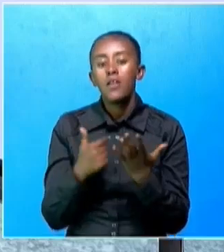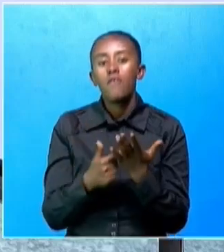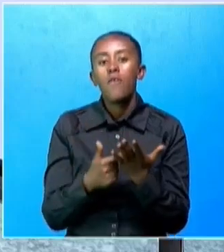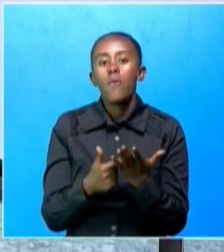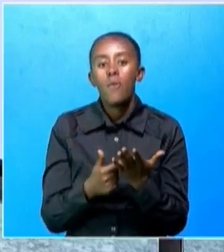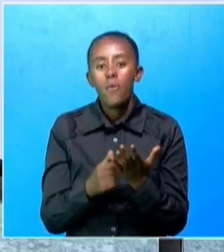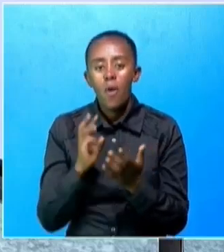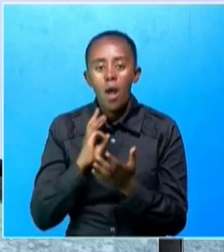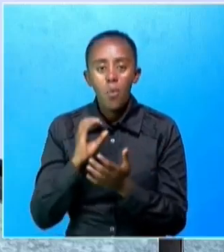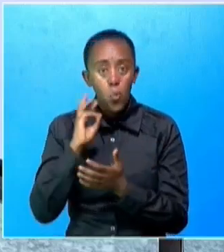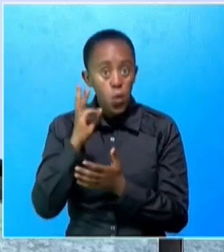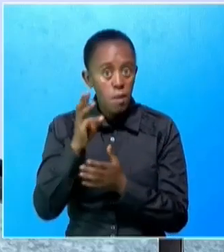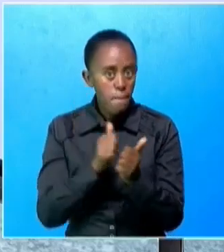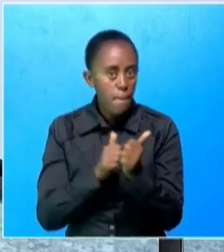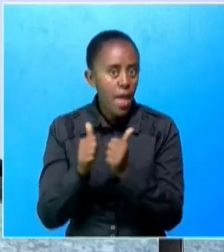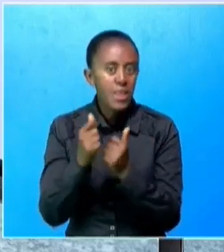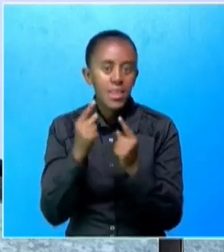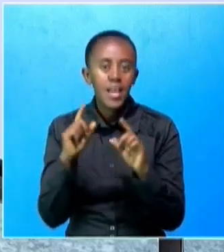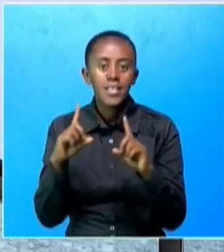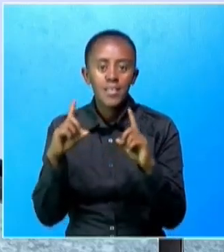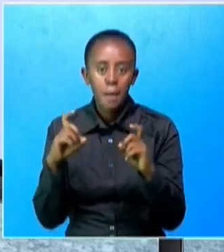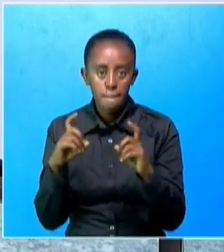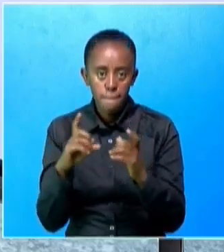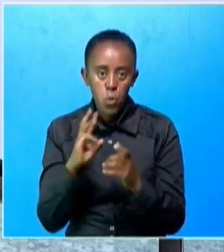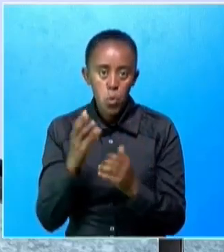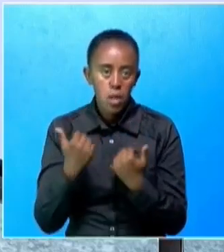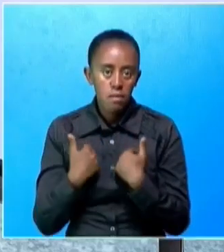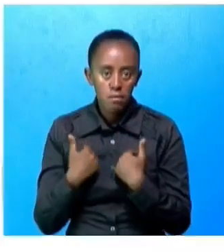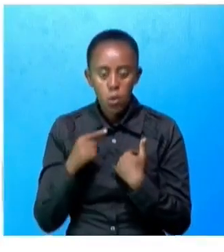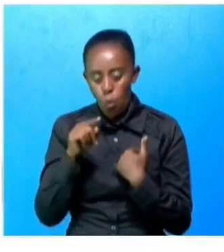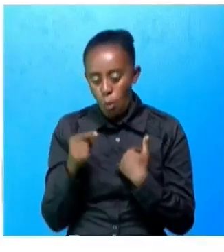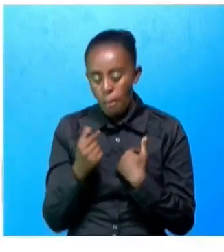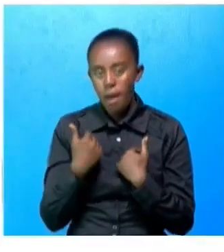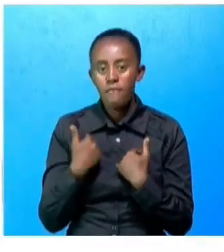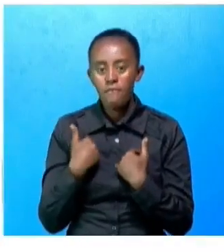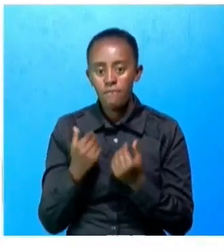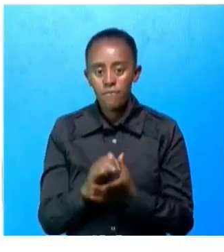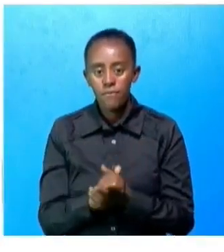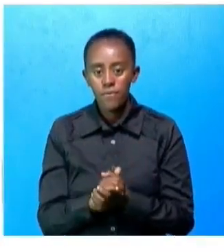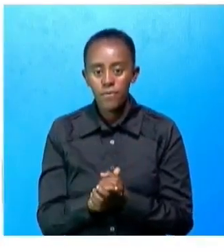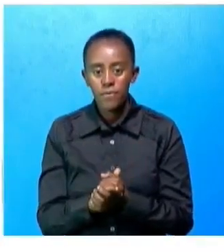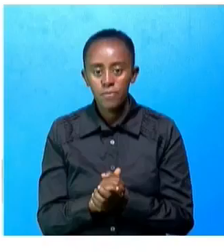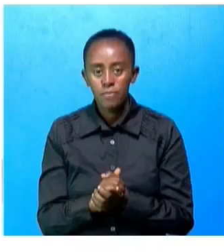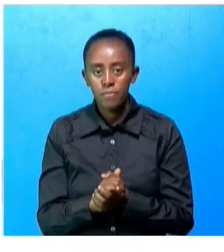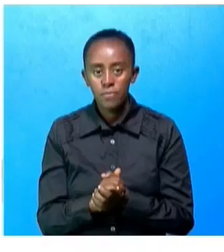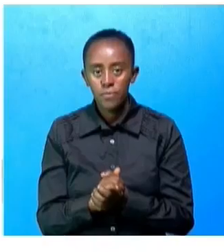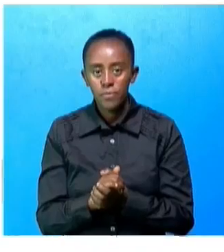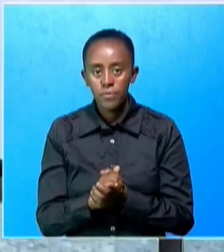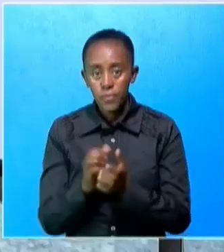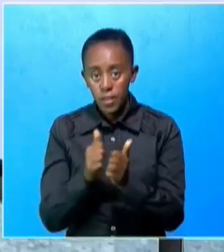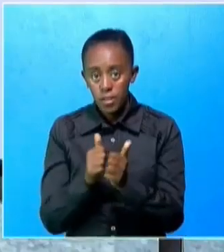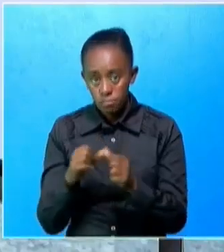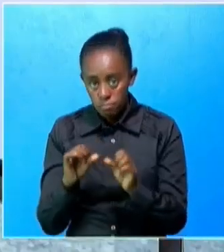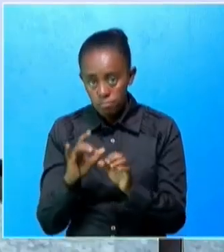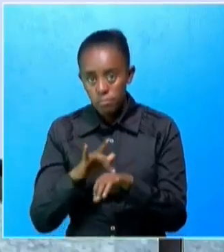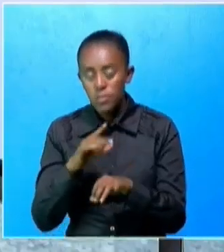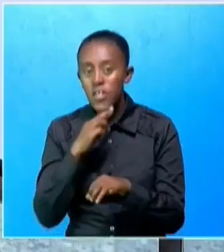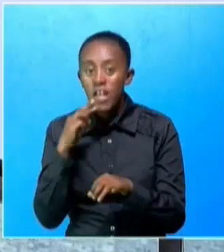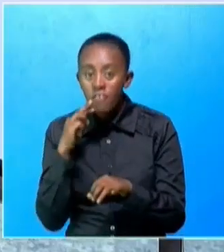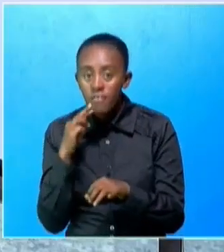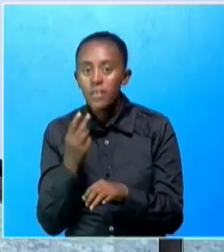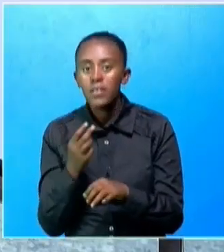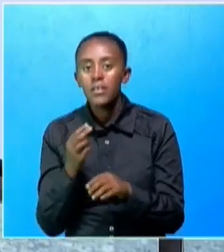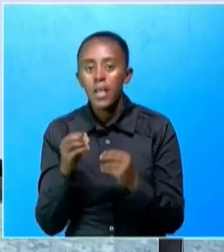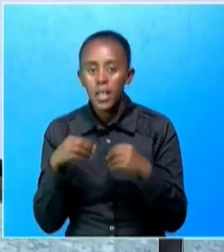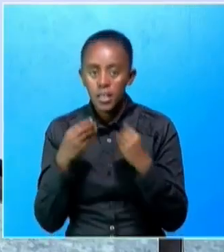pass the exam. Then will is still now common here now. Okay? Yeah, it should be preceded with the verb that's given